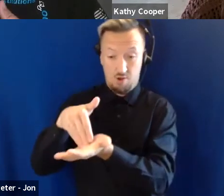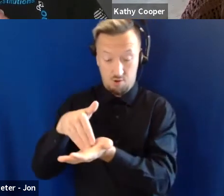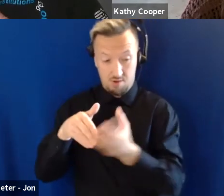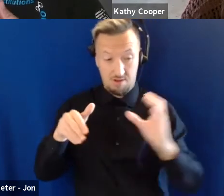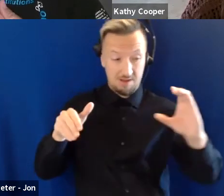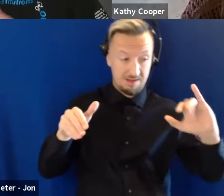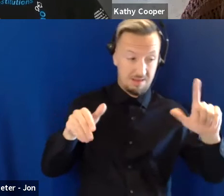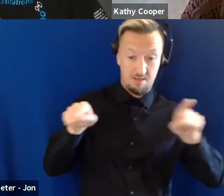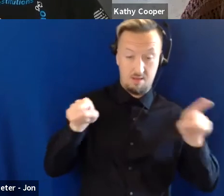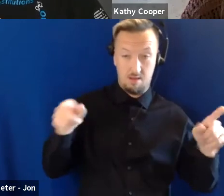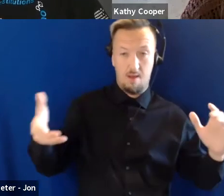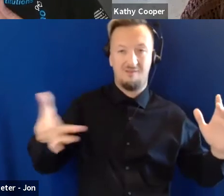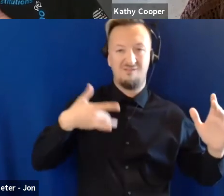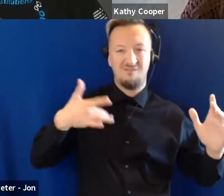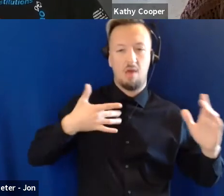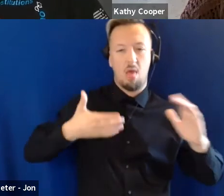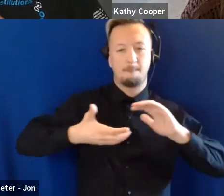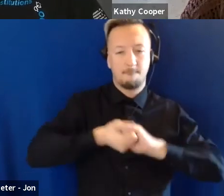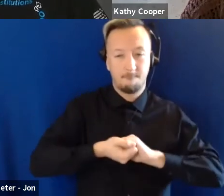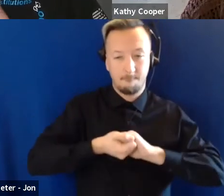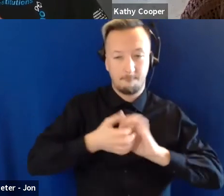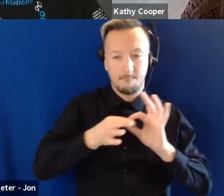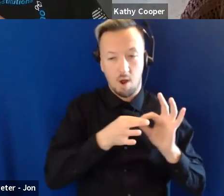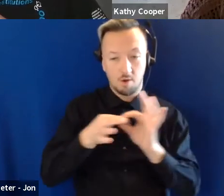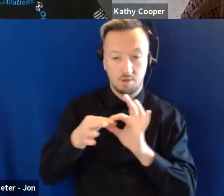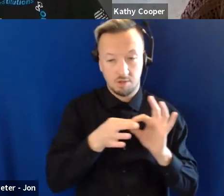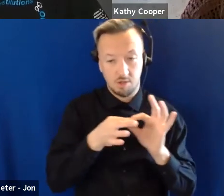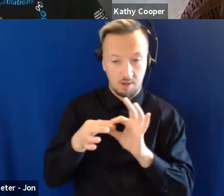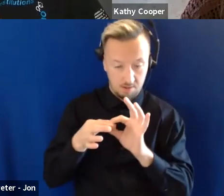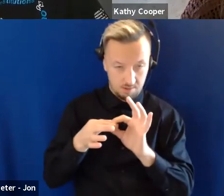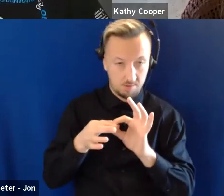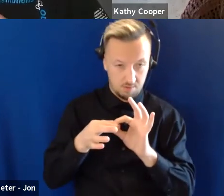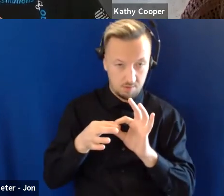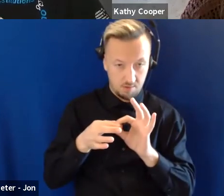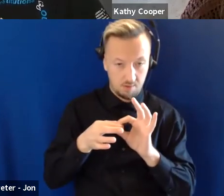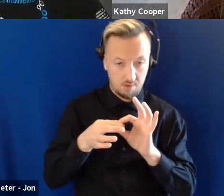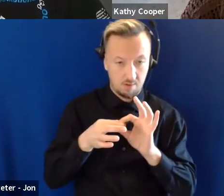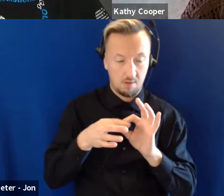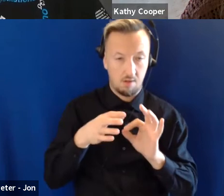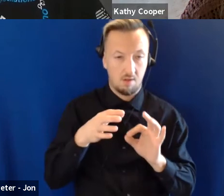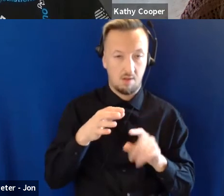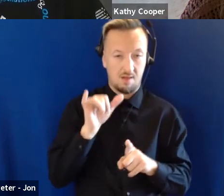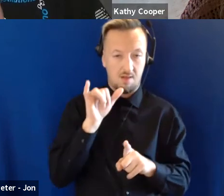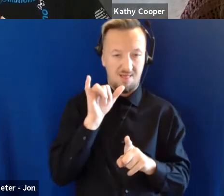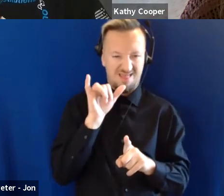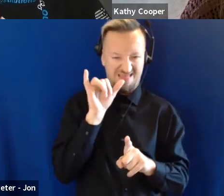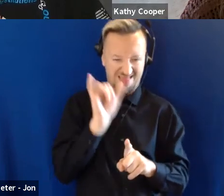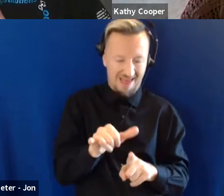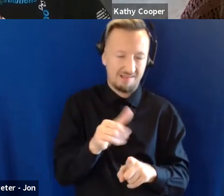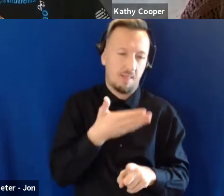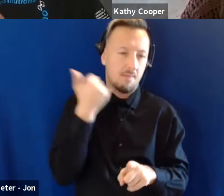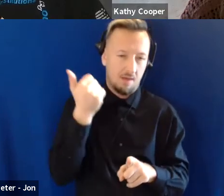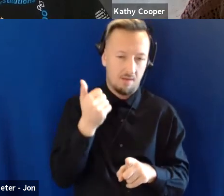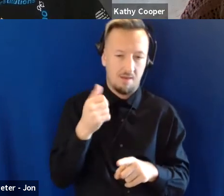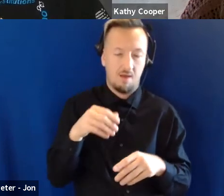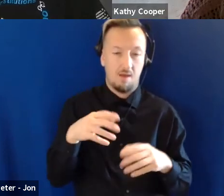have a statewide independent living council, and the only resources that have been made available to that council gives you one FTE,